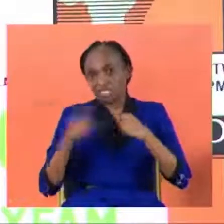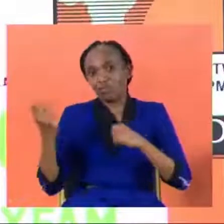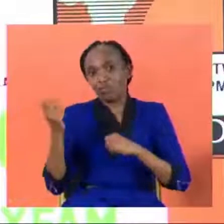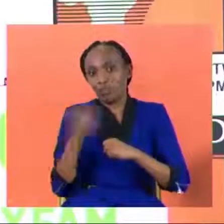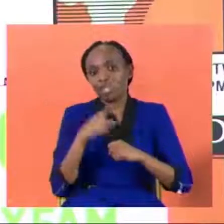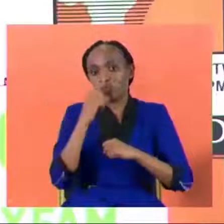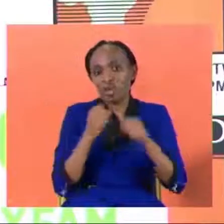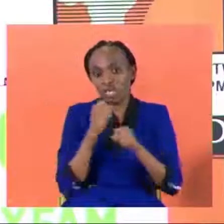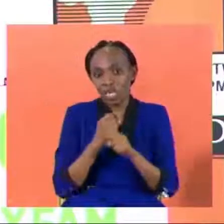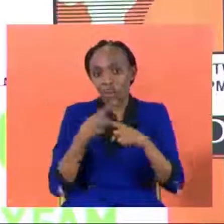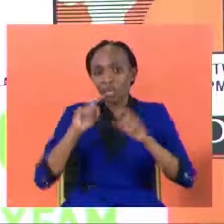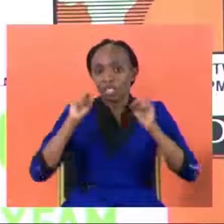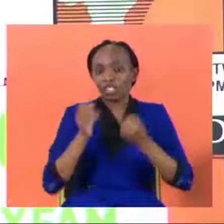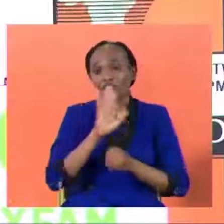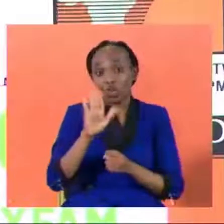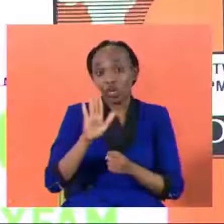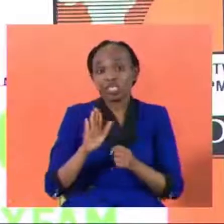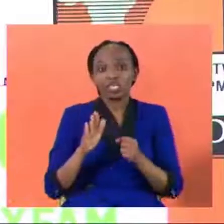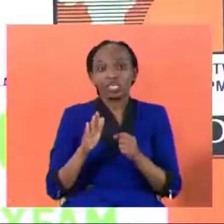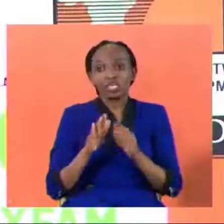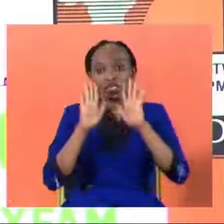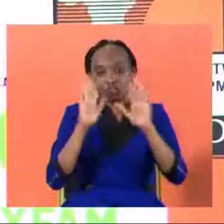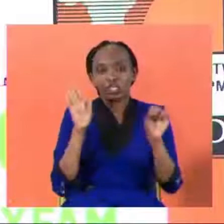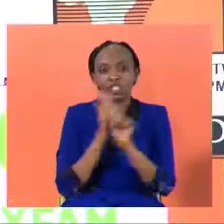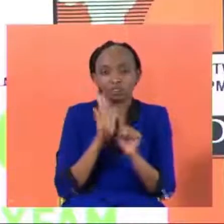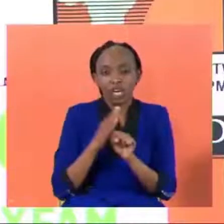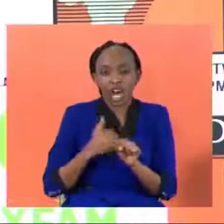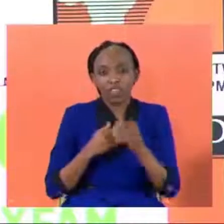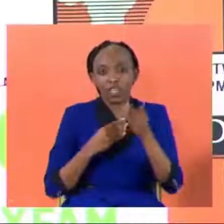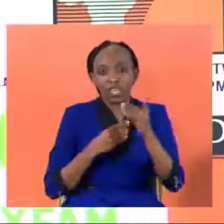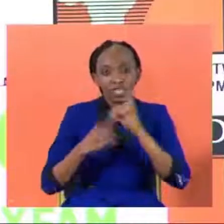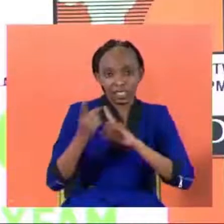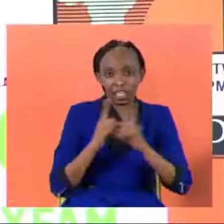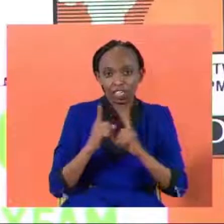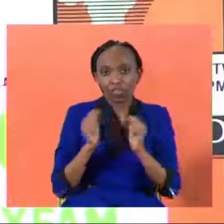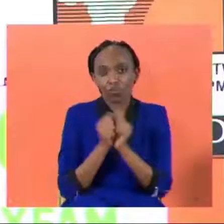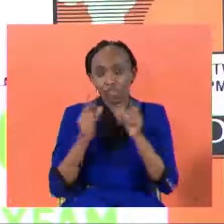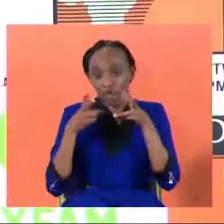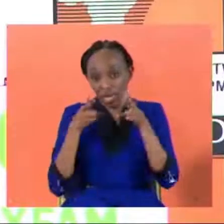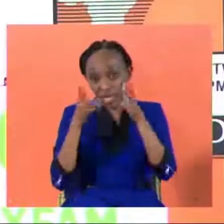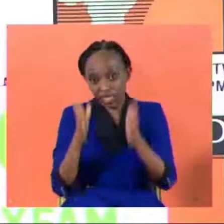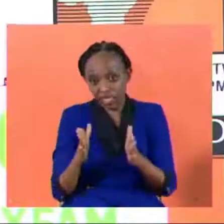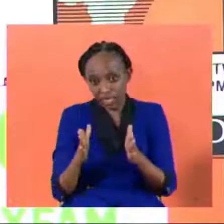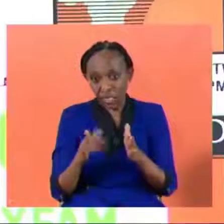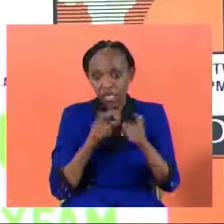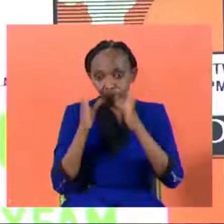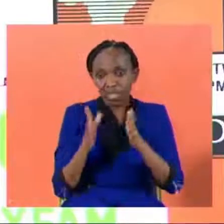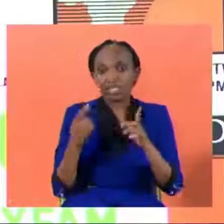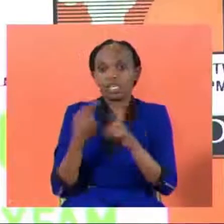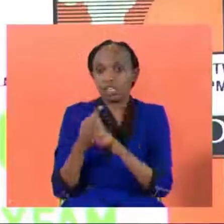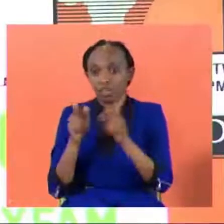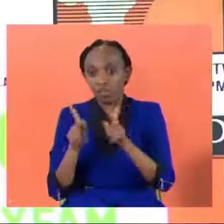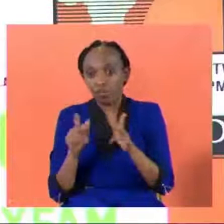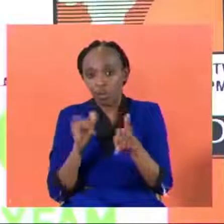as a journalist is extremely important. Having the discussions, you know, with your editor, your line manager, whoever it is that is